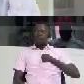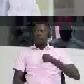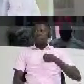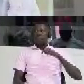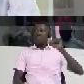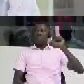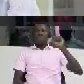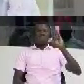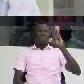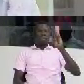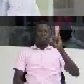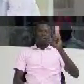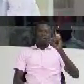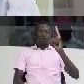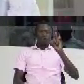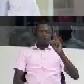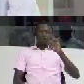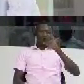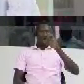Man Abdou Colley,